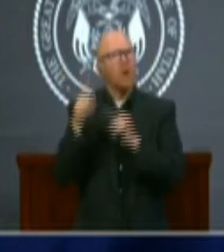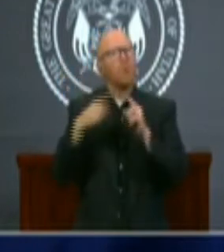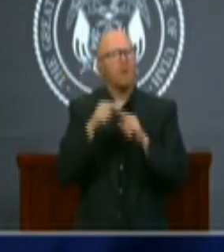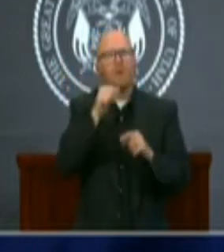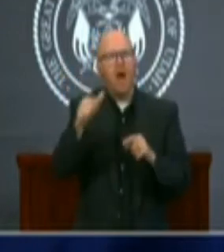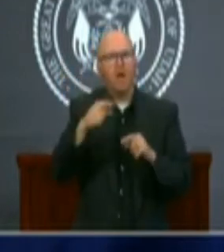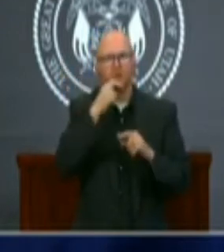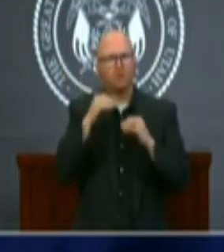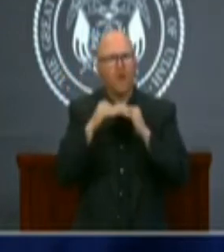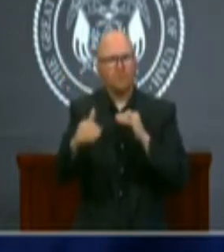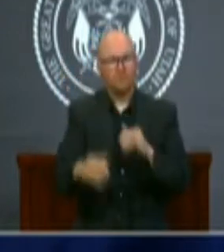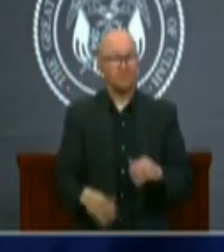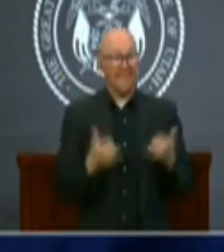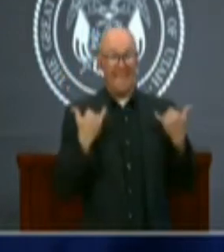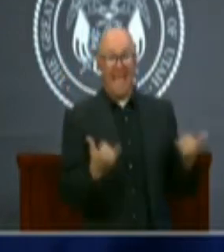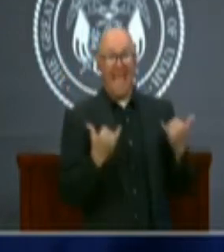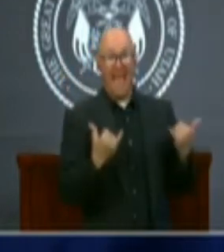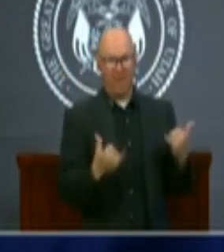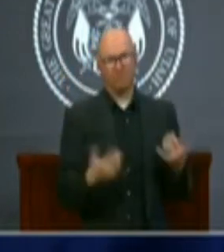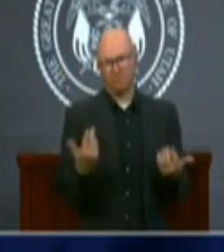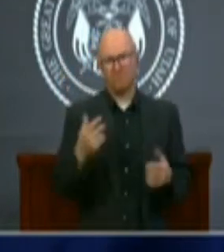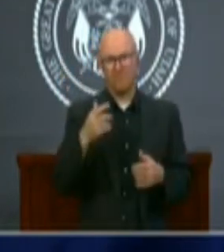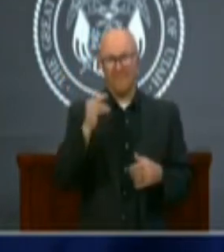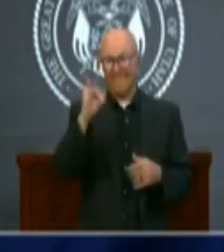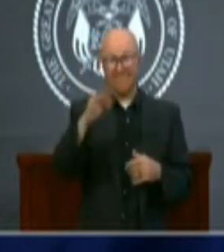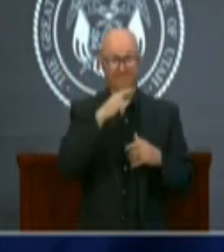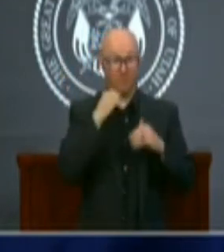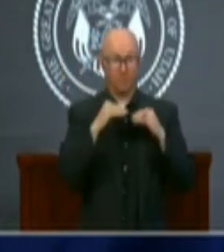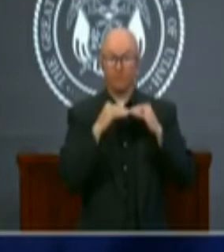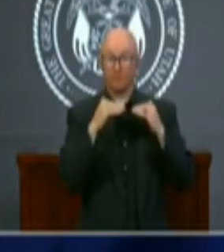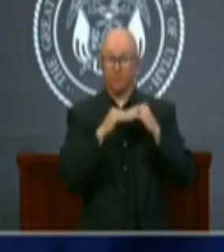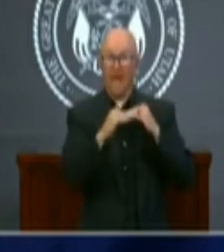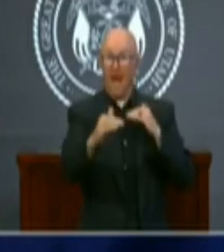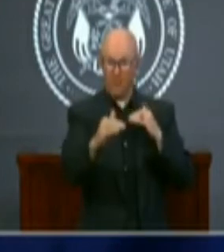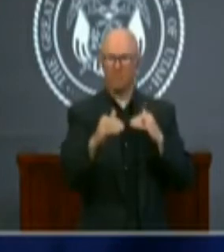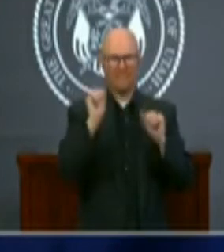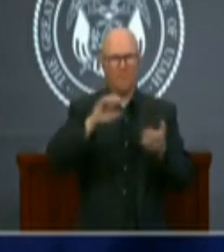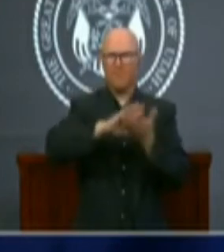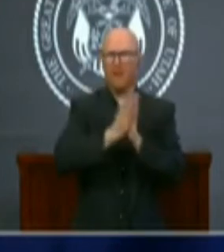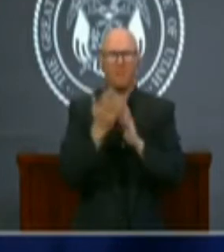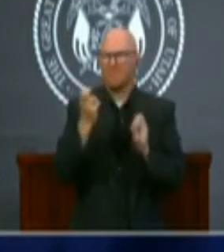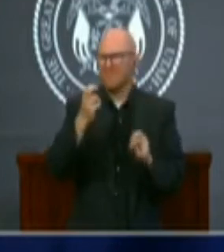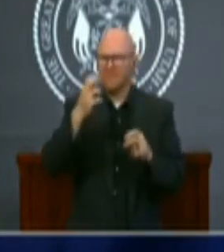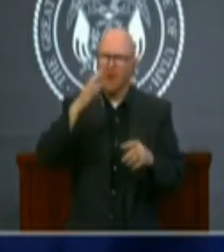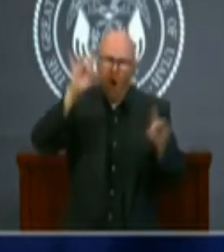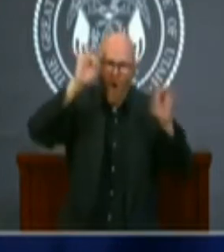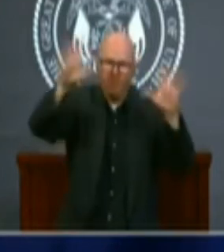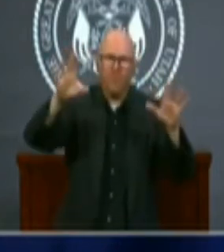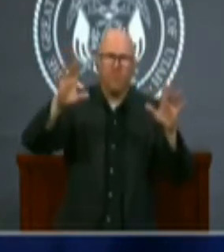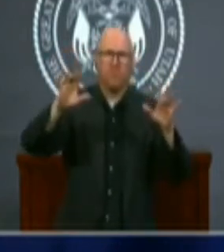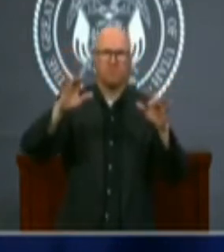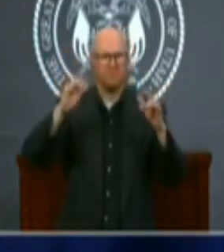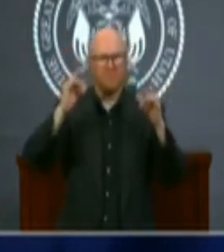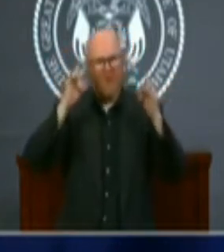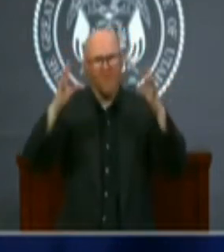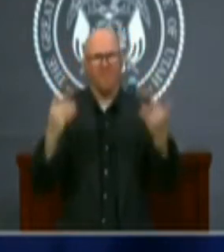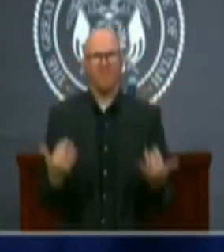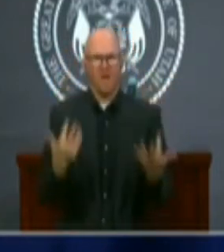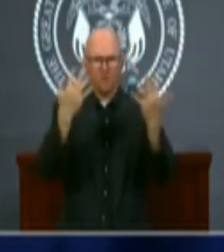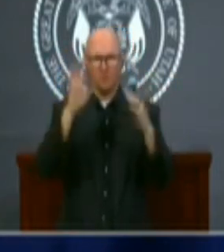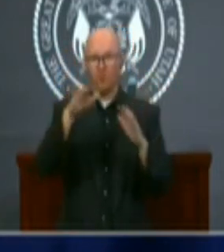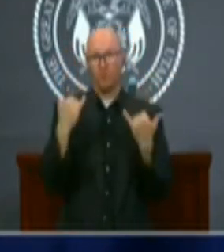one of those can turn into $1 million a day fire. That's how damaging these things can be. So, just a reminder: fireworks are illegal